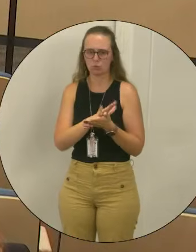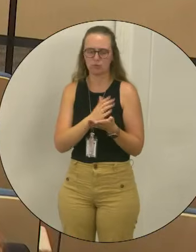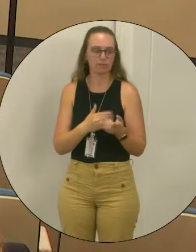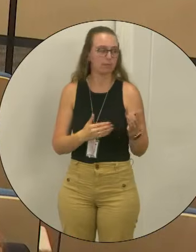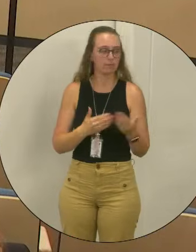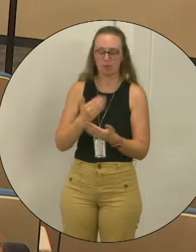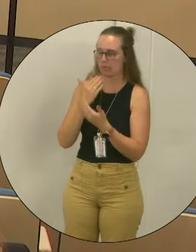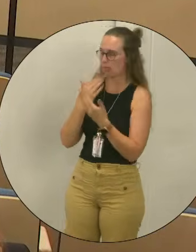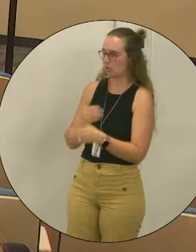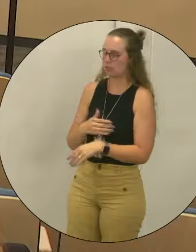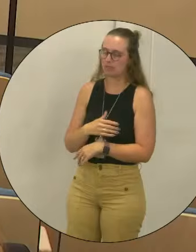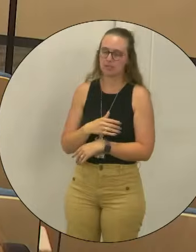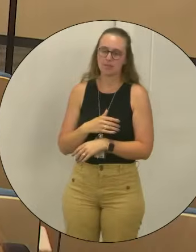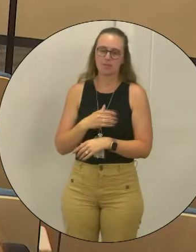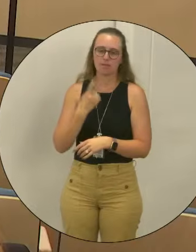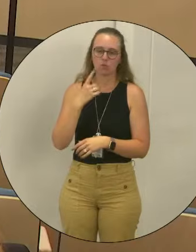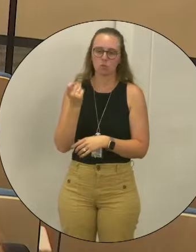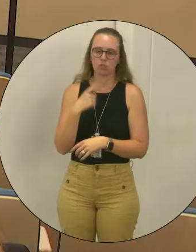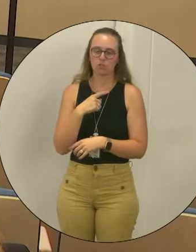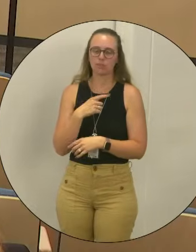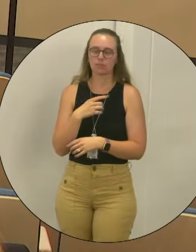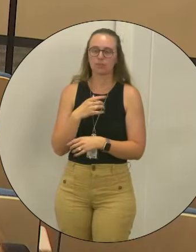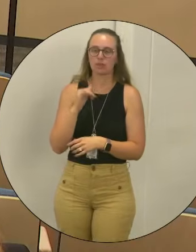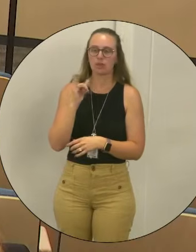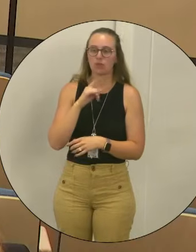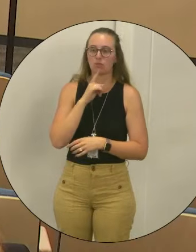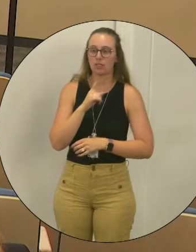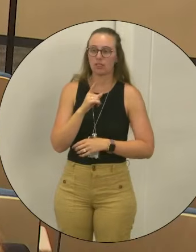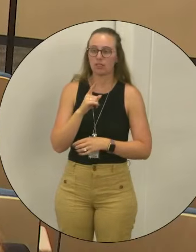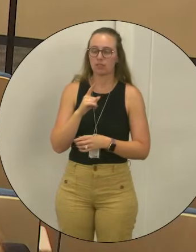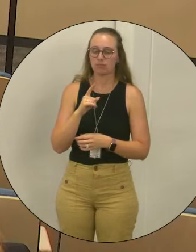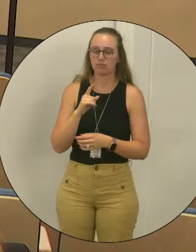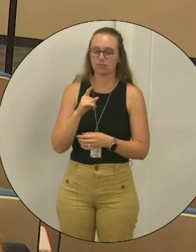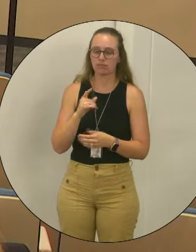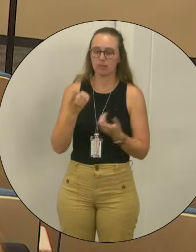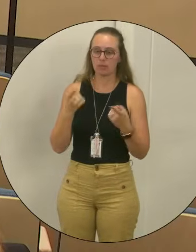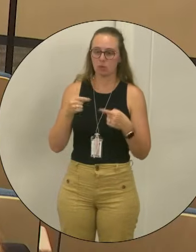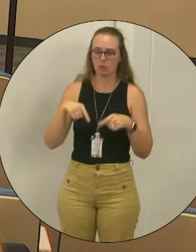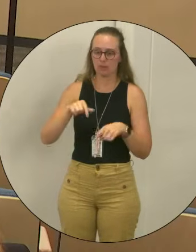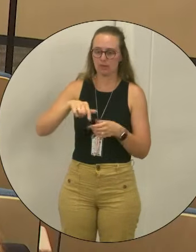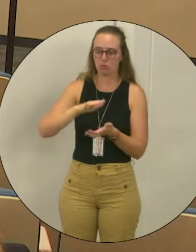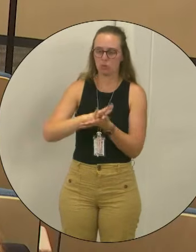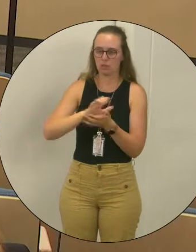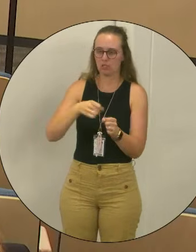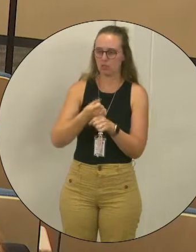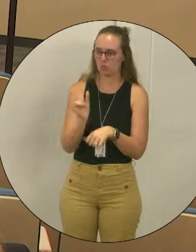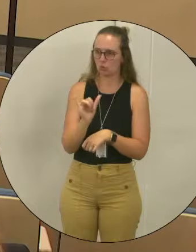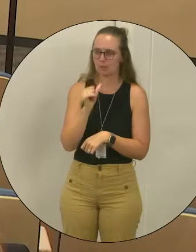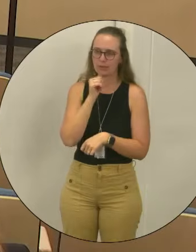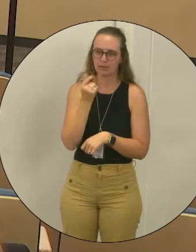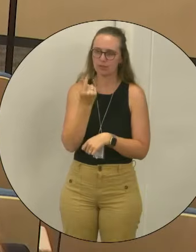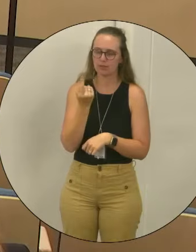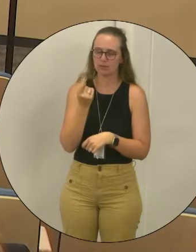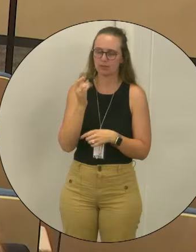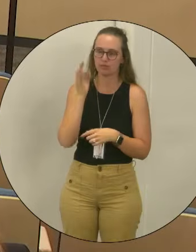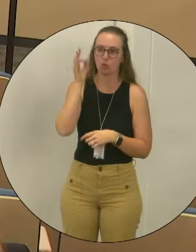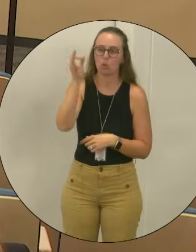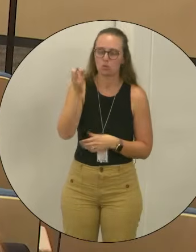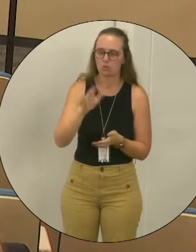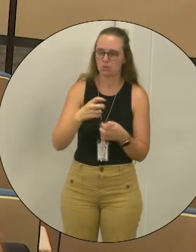Thank you, Trustee Henry, for that question. That actually transpired during this school year as well, so it's not just into the